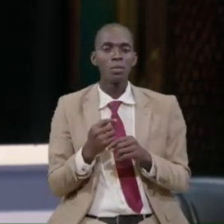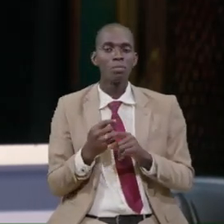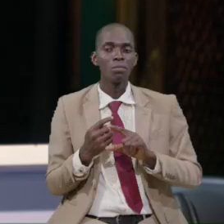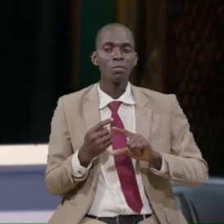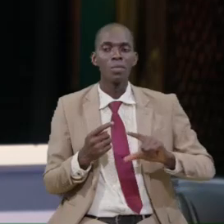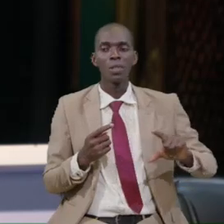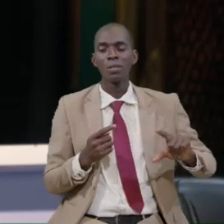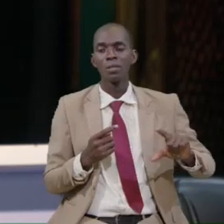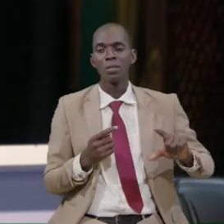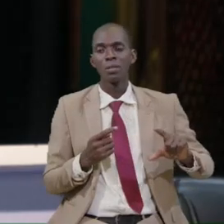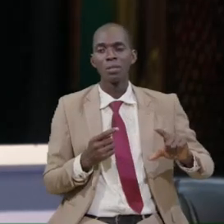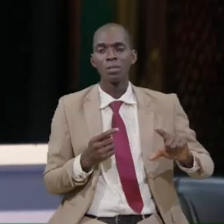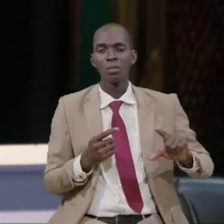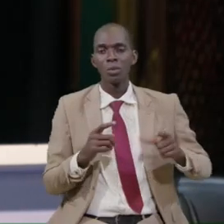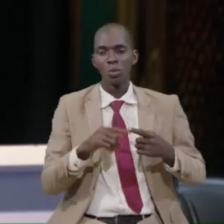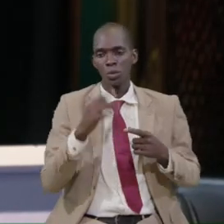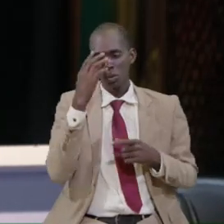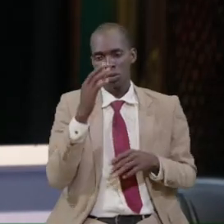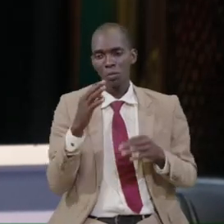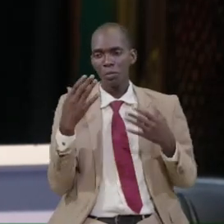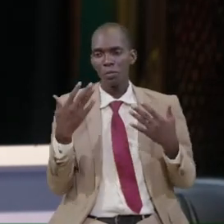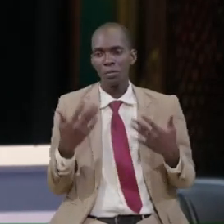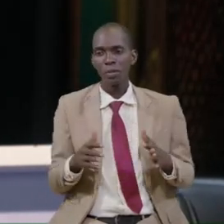signal to all the back